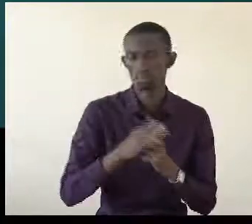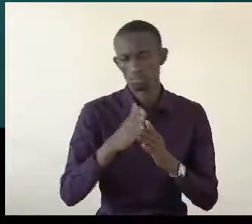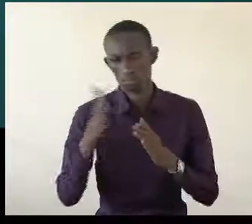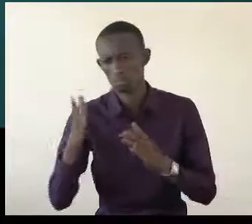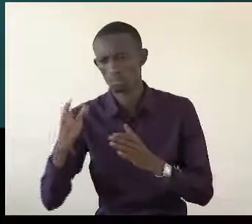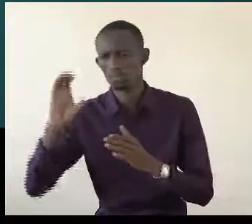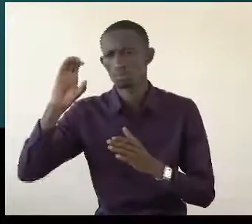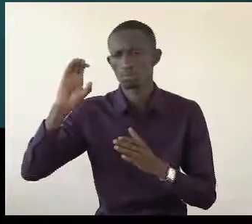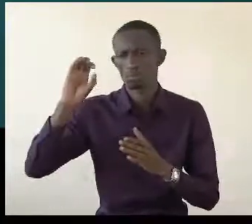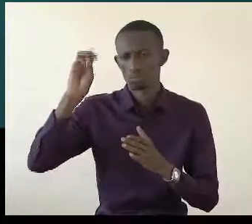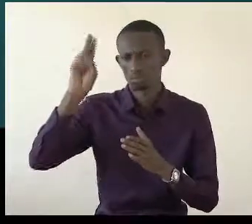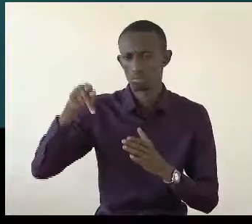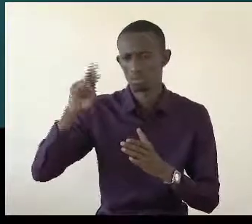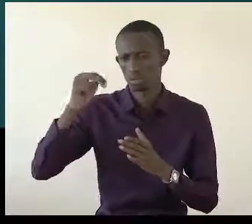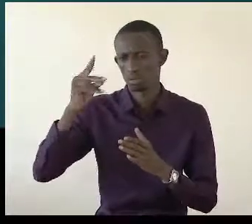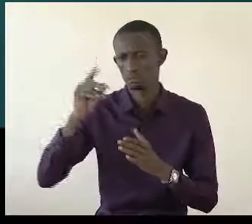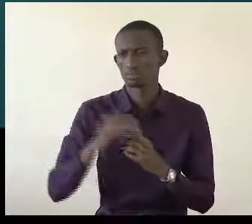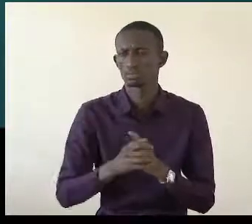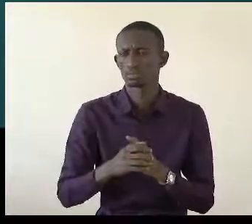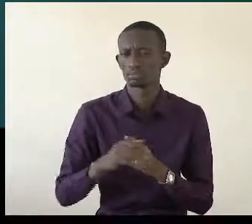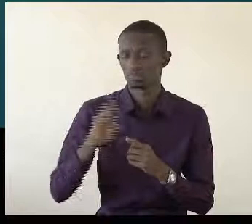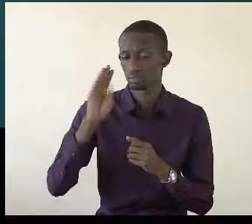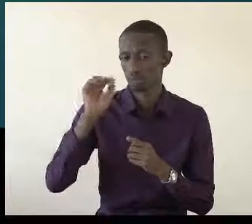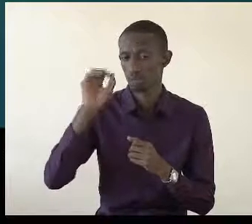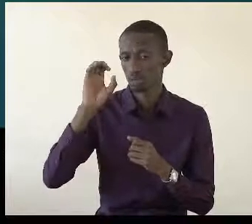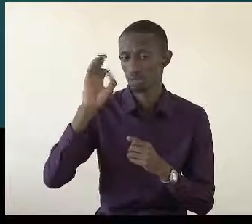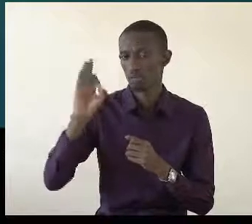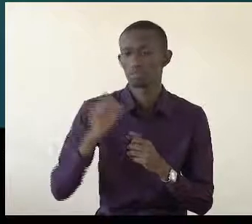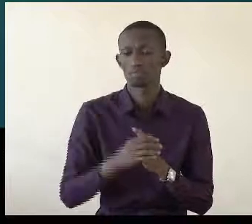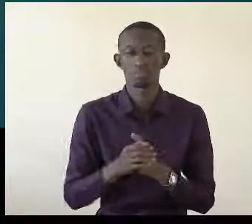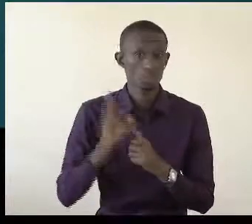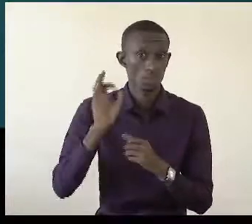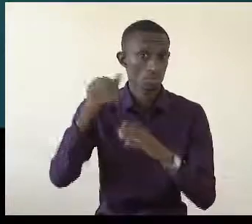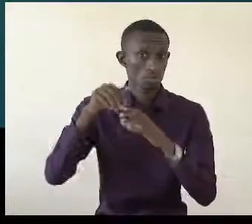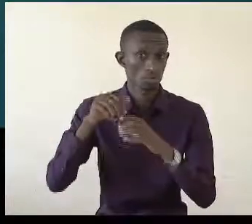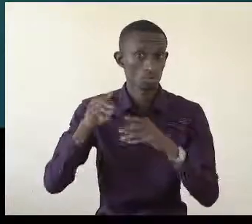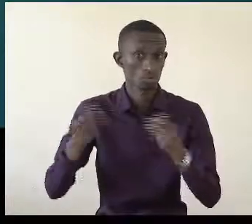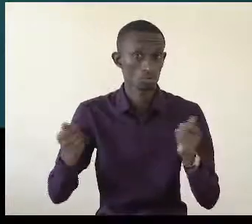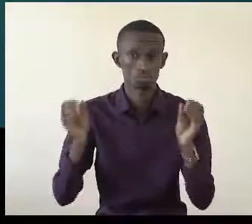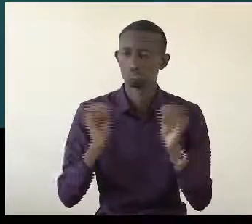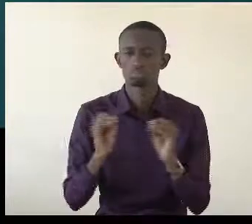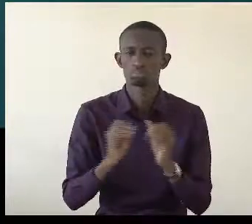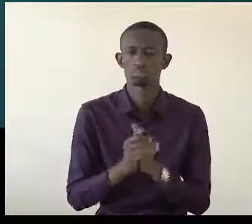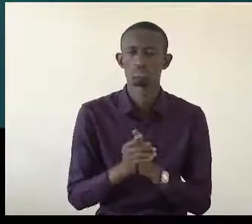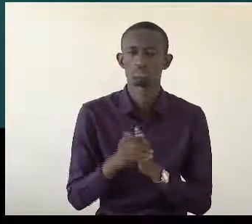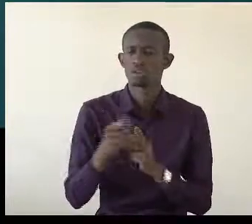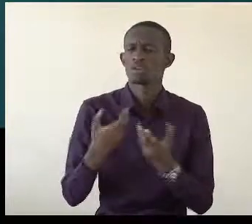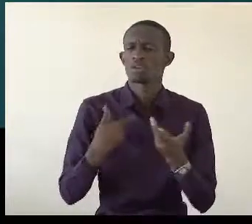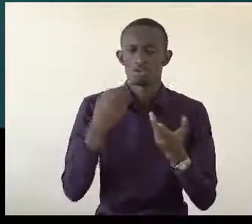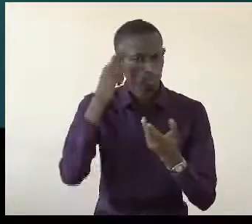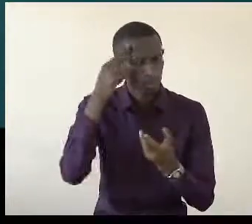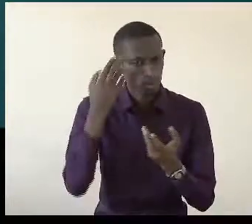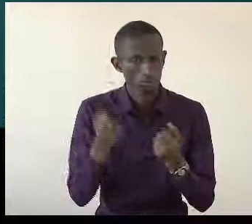solution. We remember which class of carbonyl compounds do not react with failing